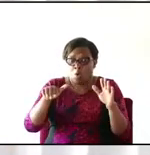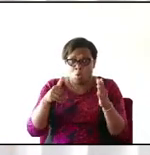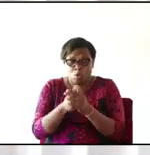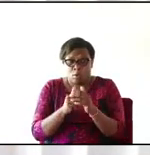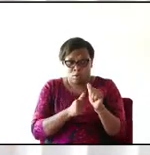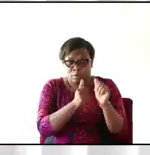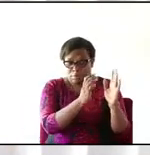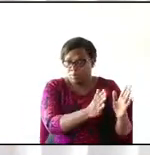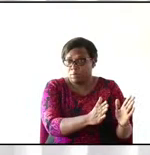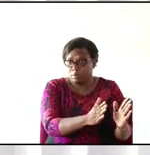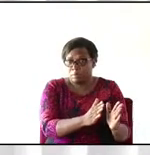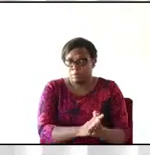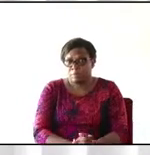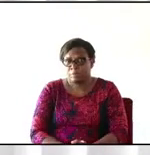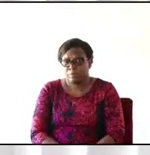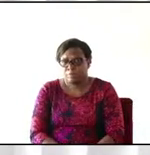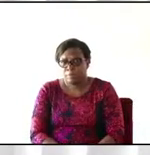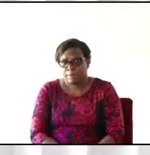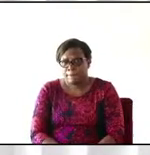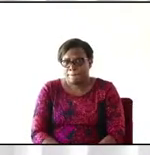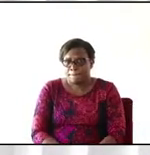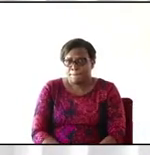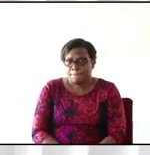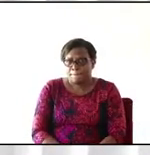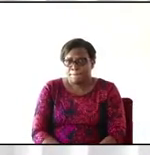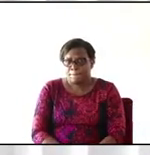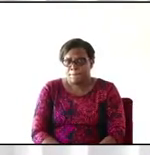disciples. To all his disciples.